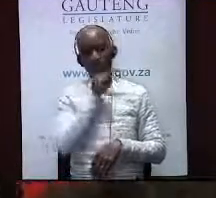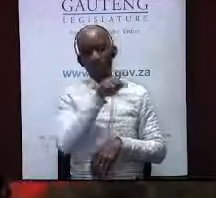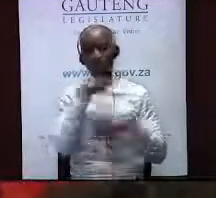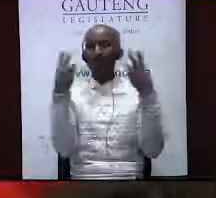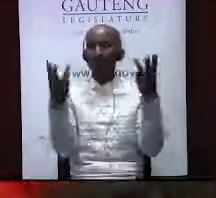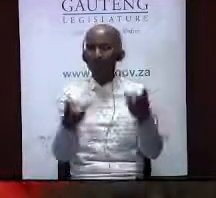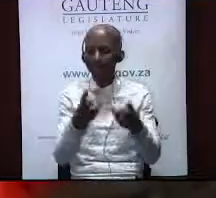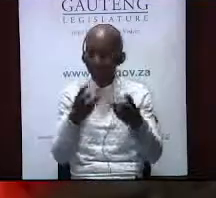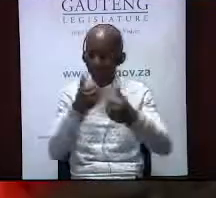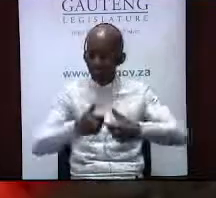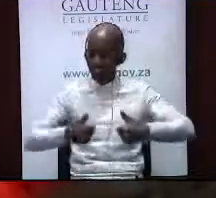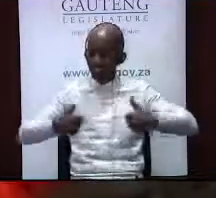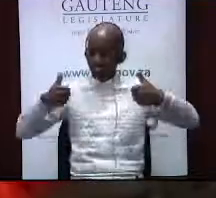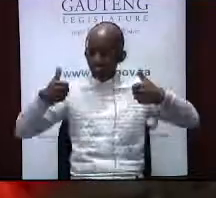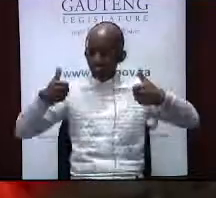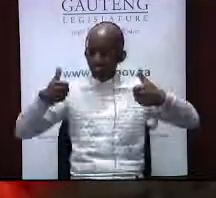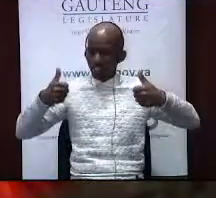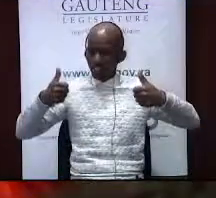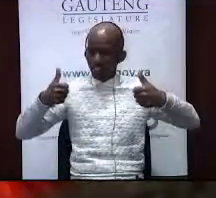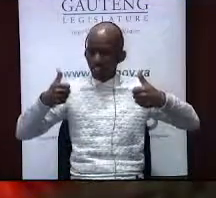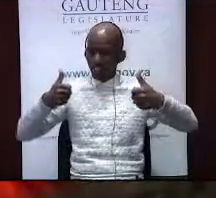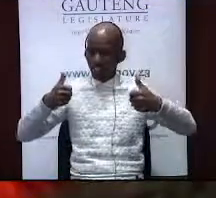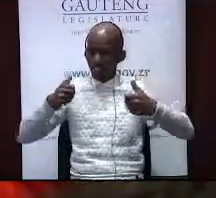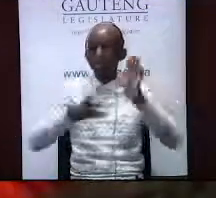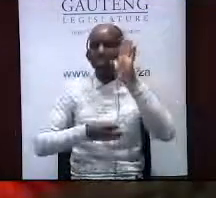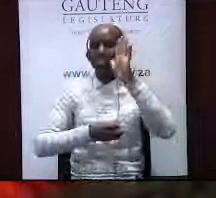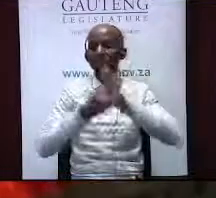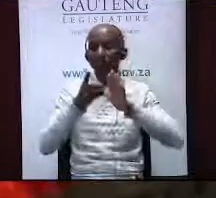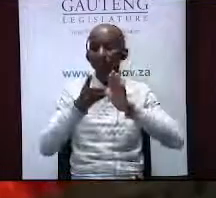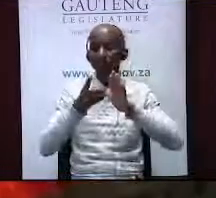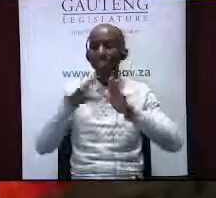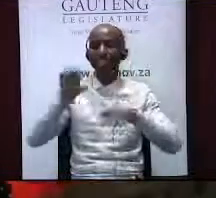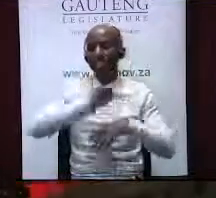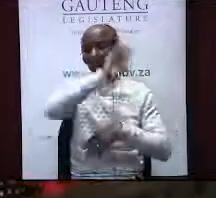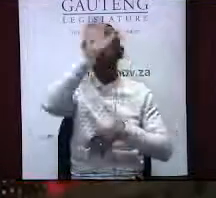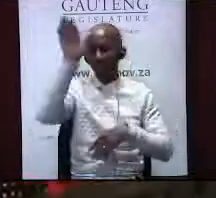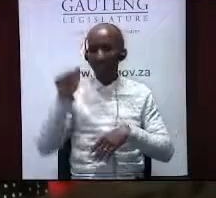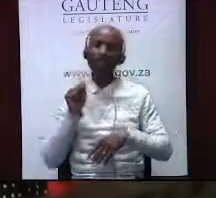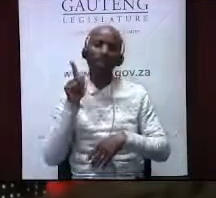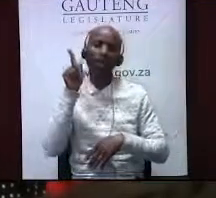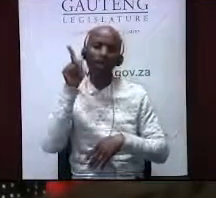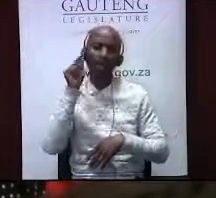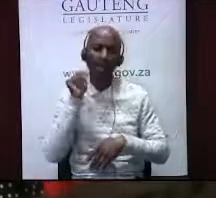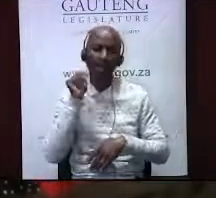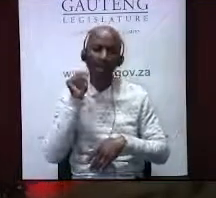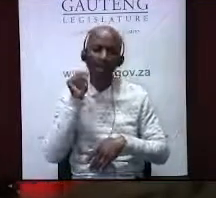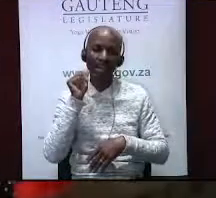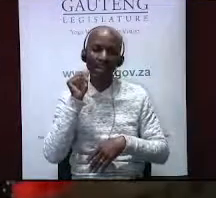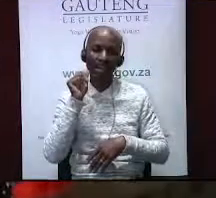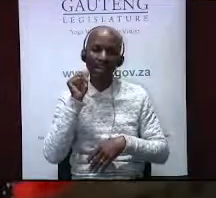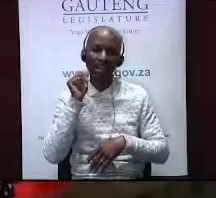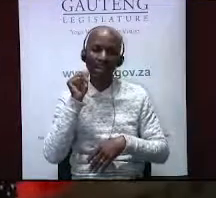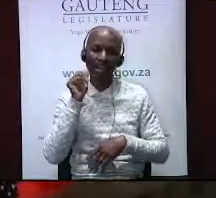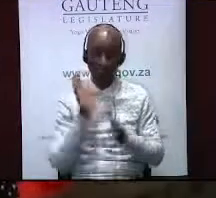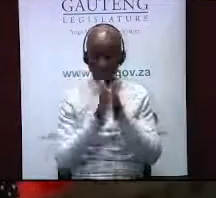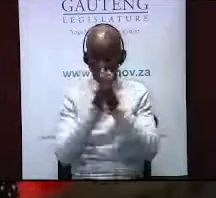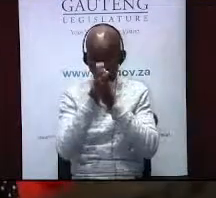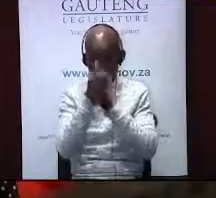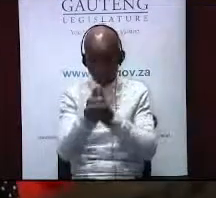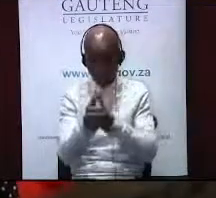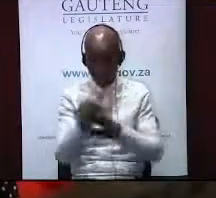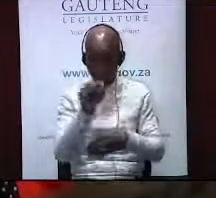people's expertise to develop our South African men to take on